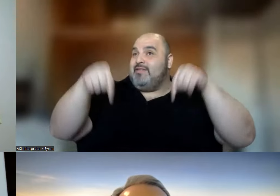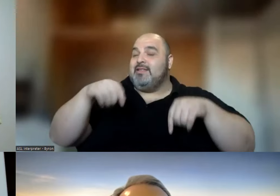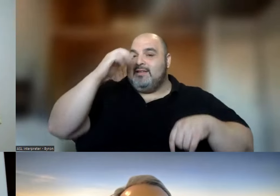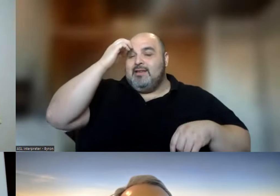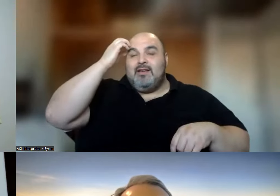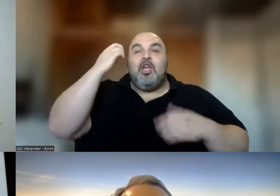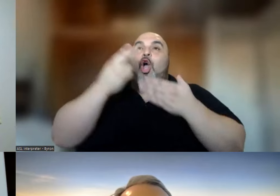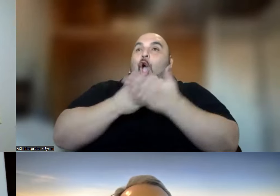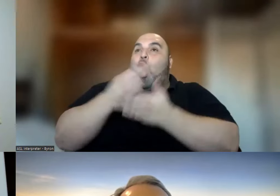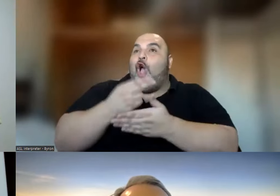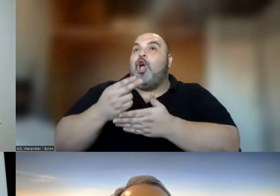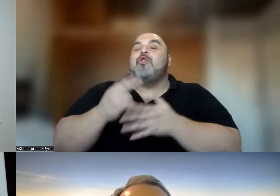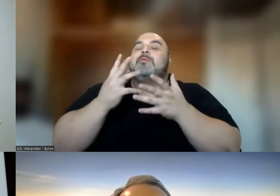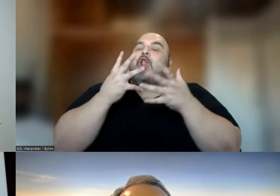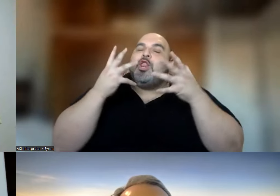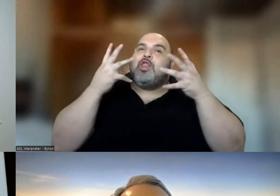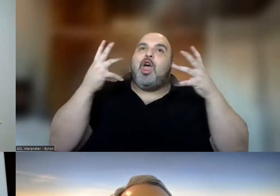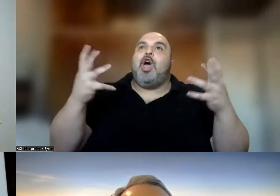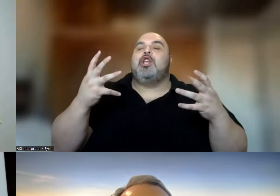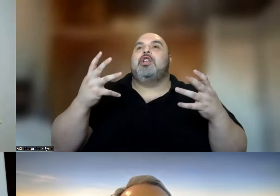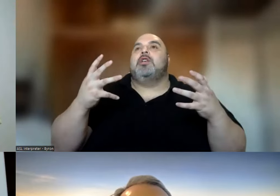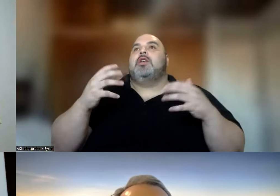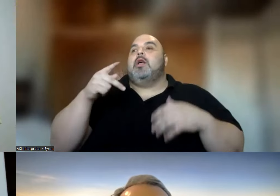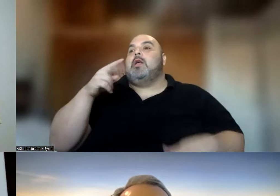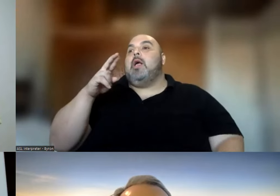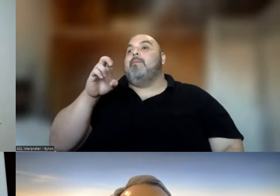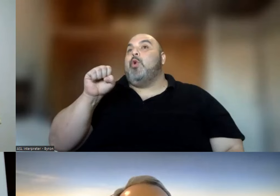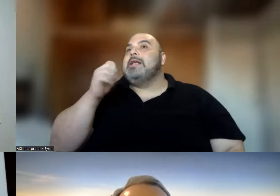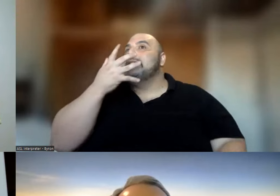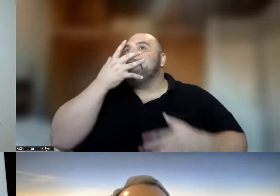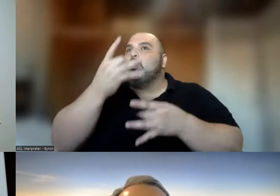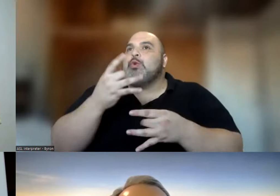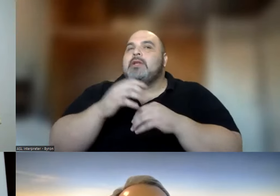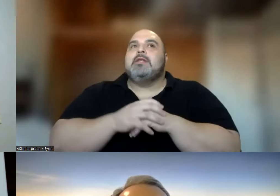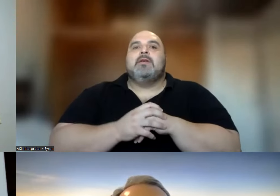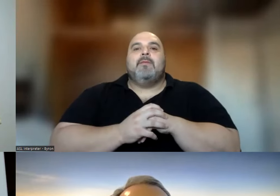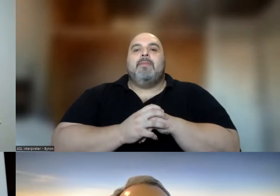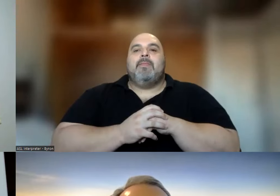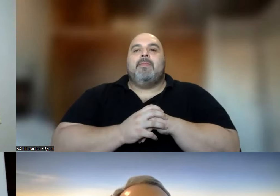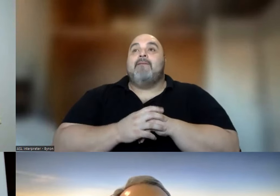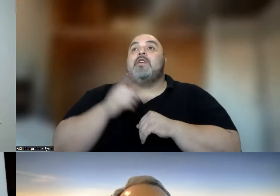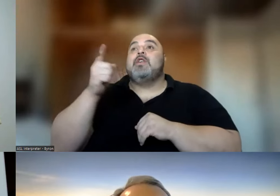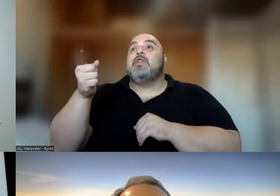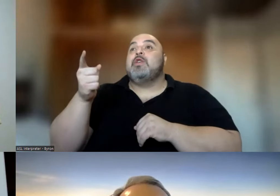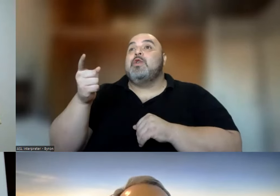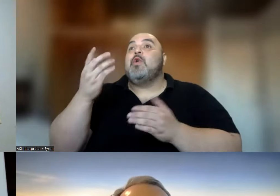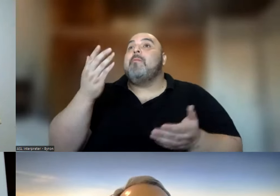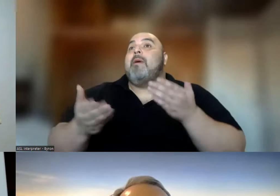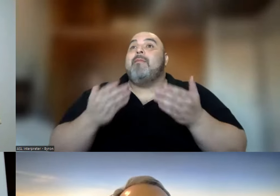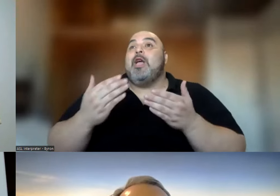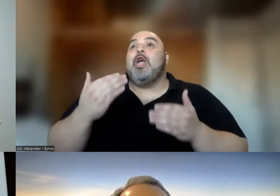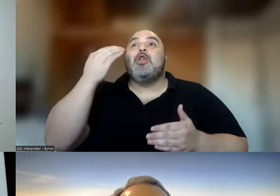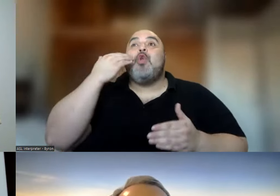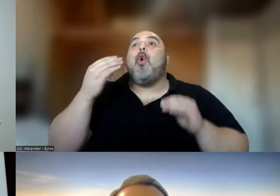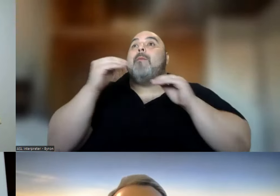Honestly, there's been a lot of press interest and you may actually, Derek, know even more than the